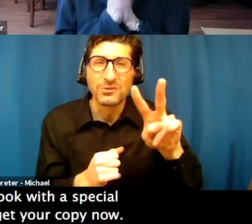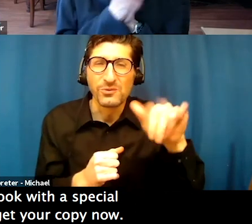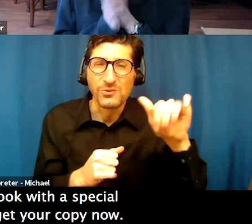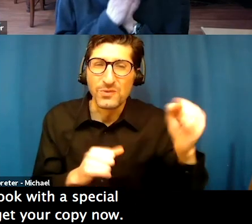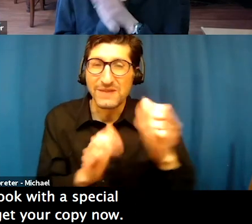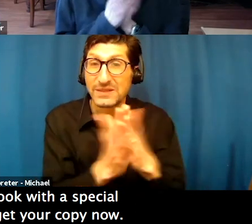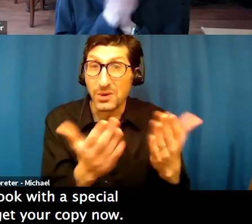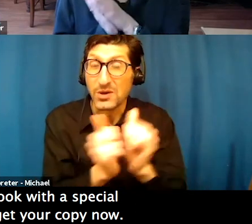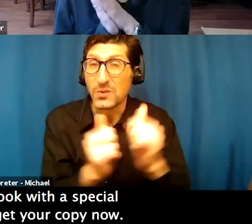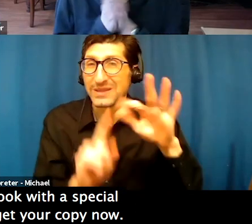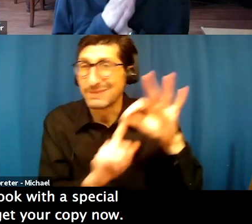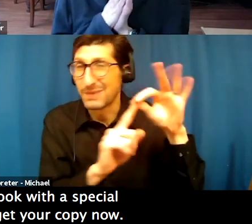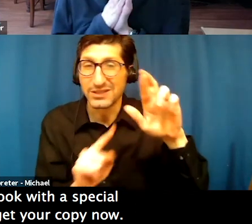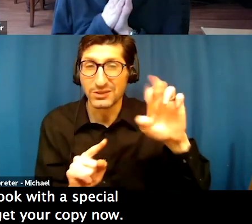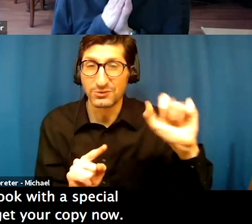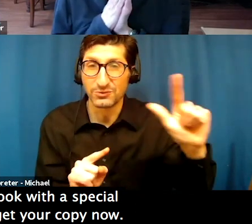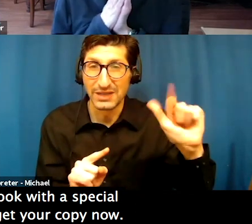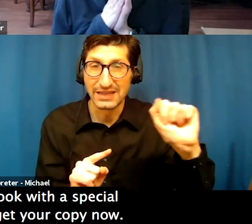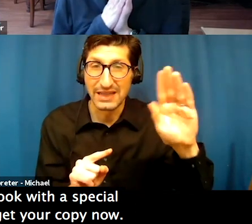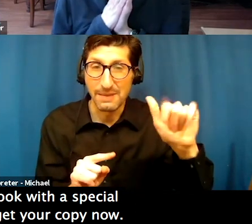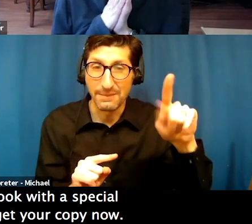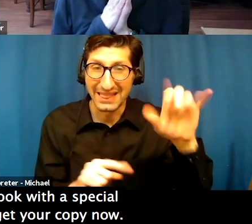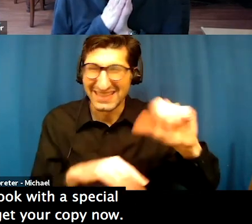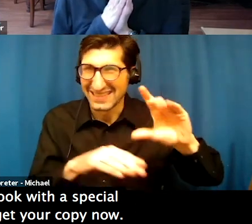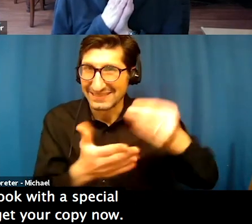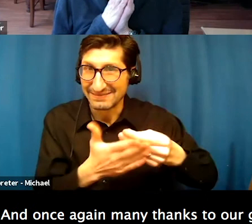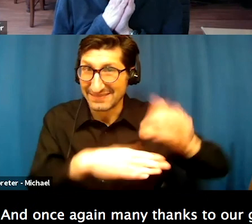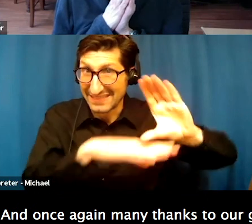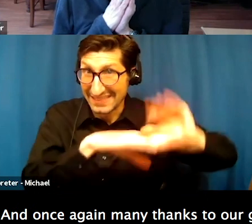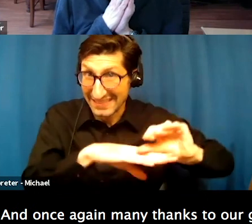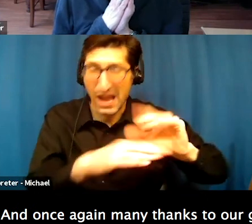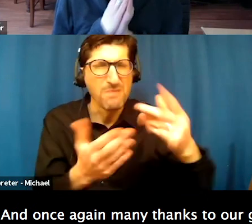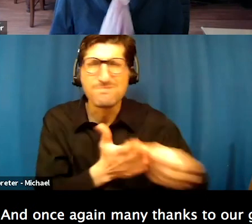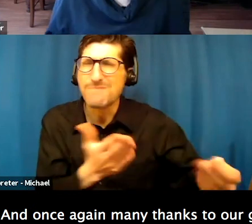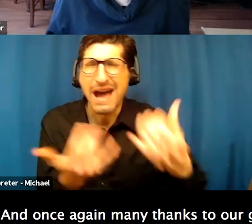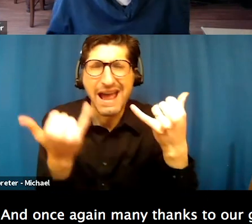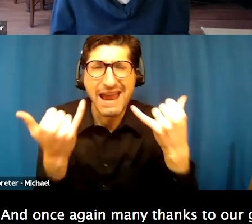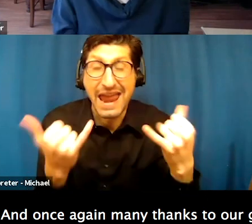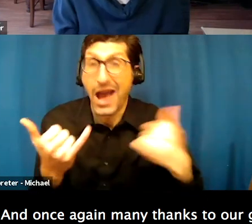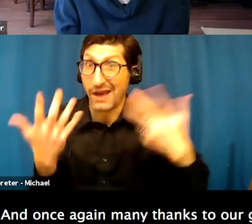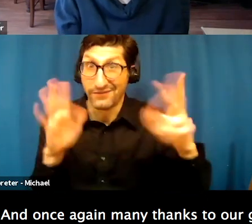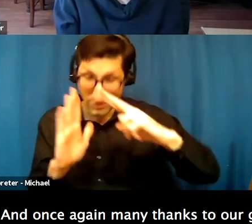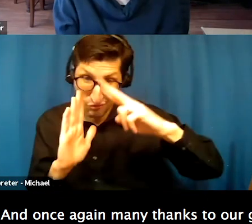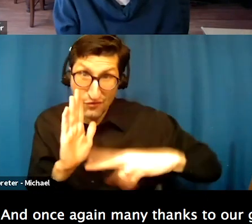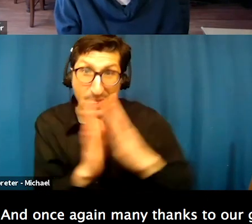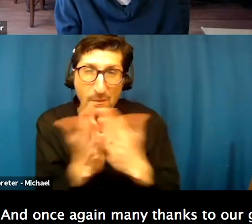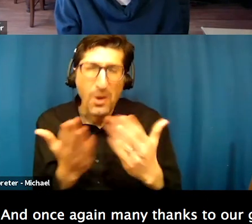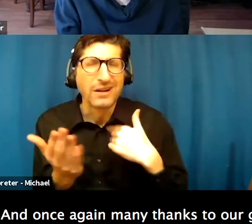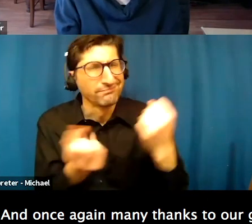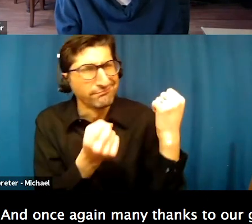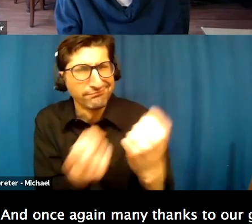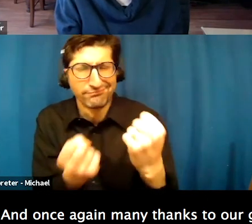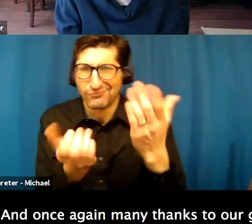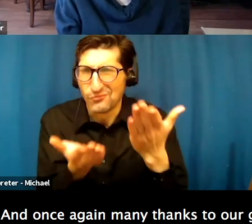special real abilities discounts and get your copy. Now I've read the book and I highly recommend it.